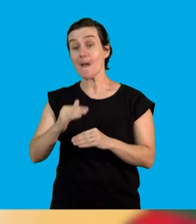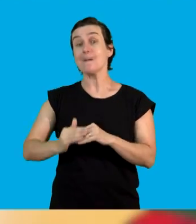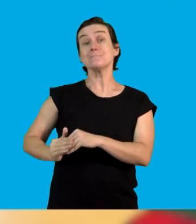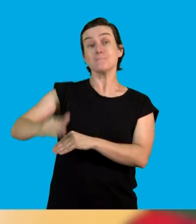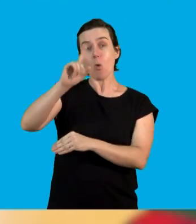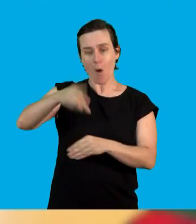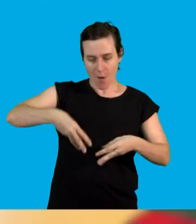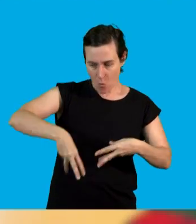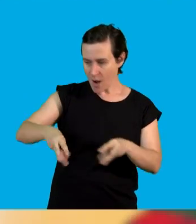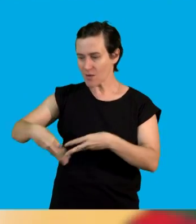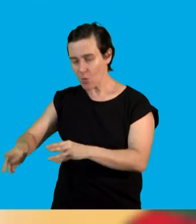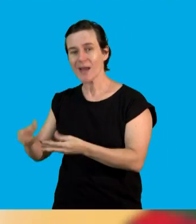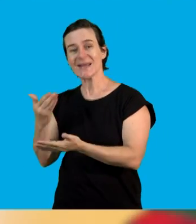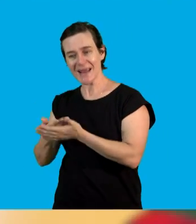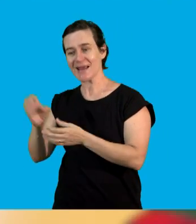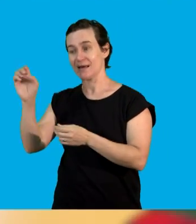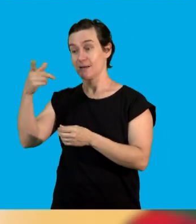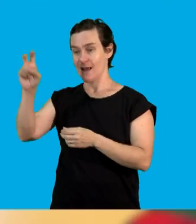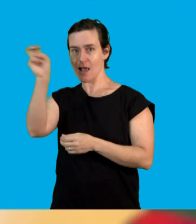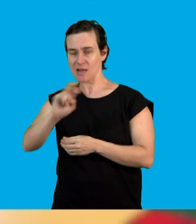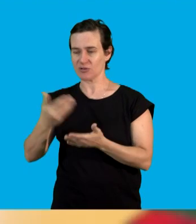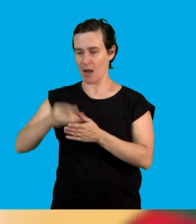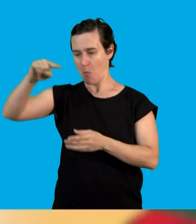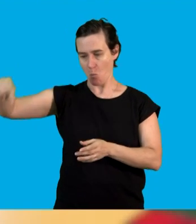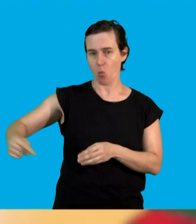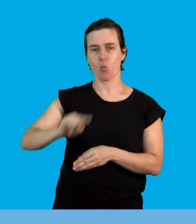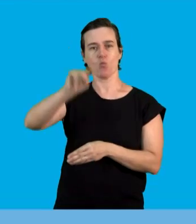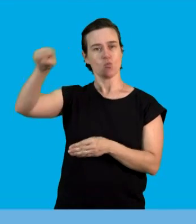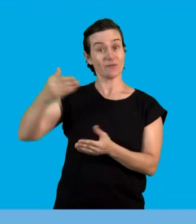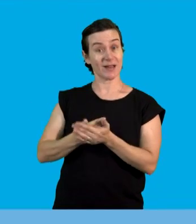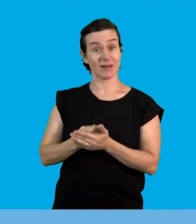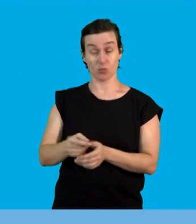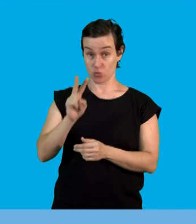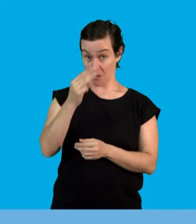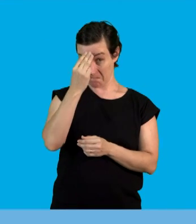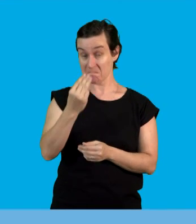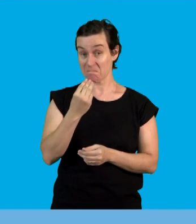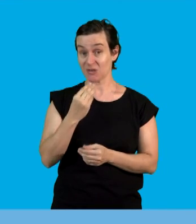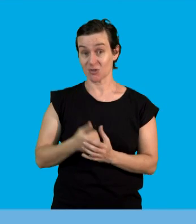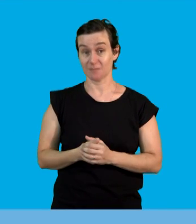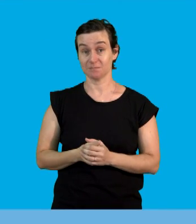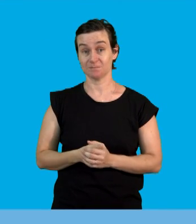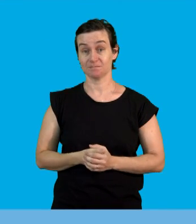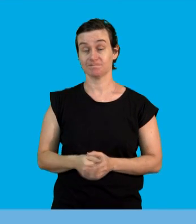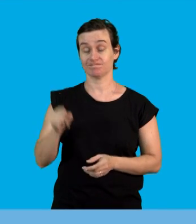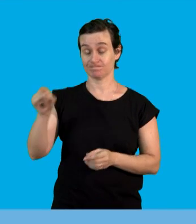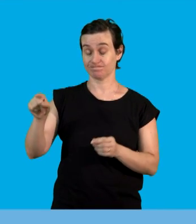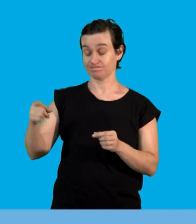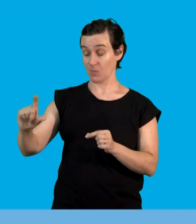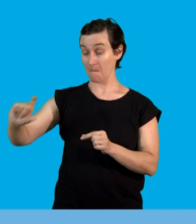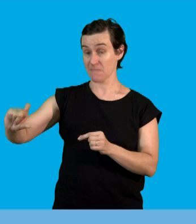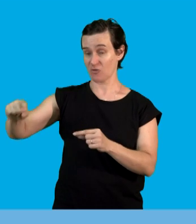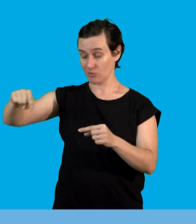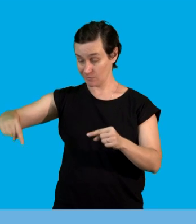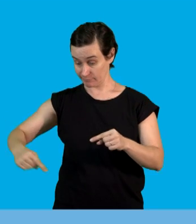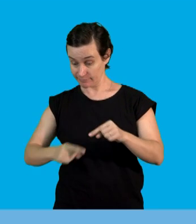one pathway for the electrons to move, or rather for the electric current to move. As we can see on this diagram, once your charge gets to